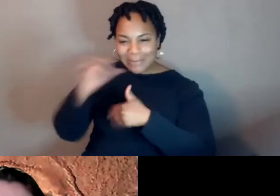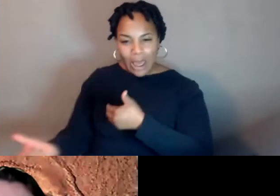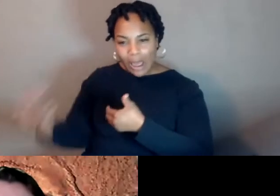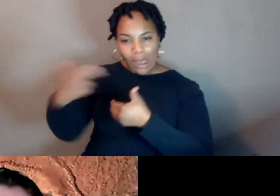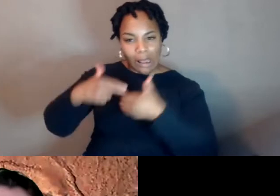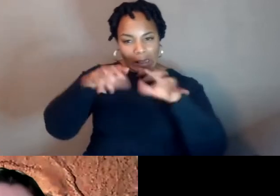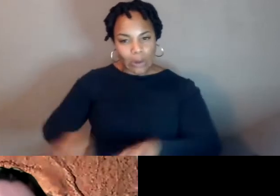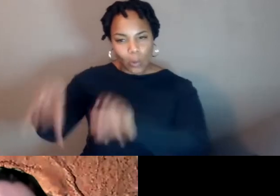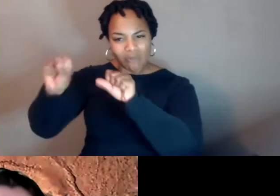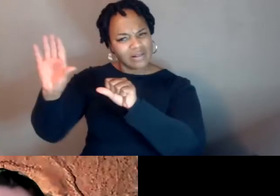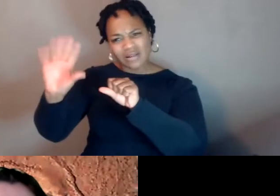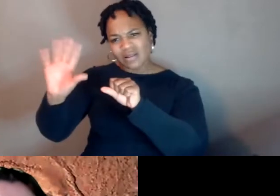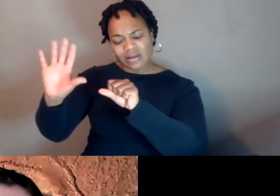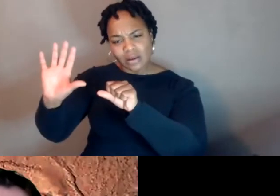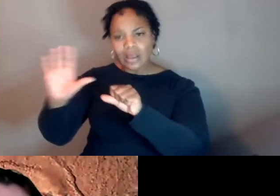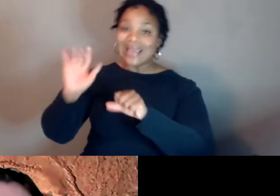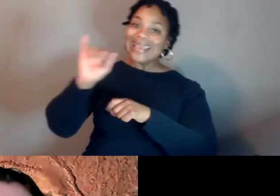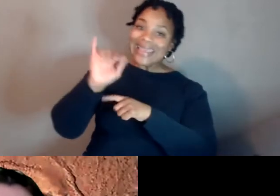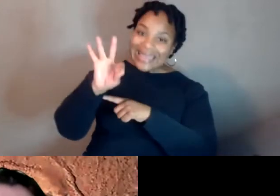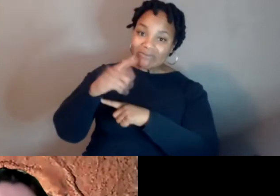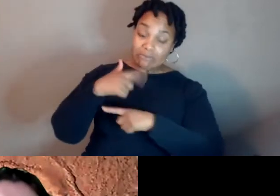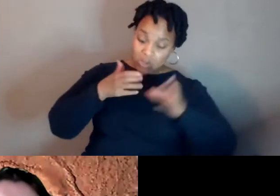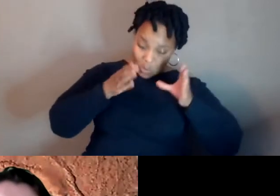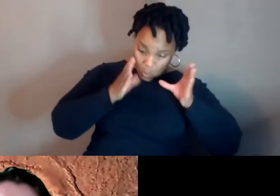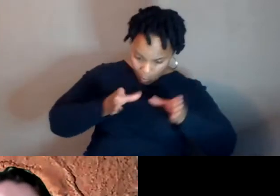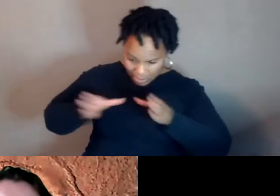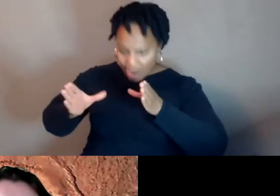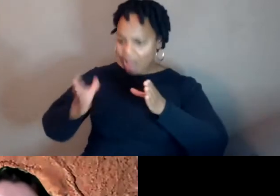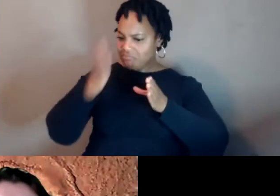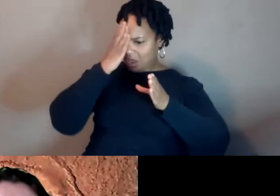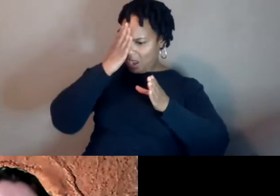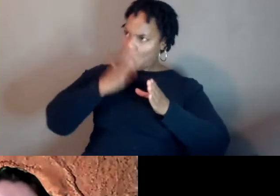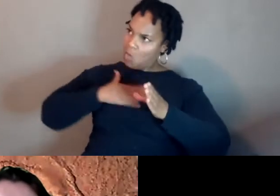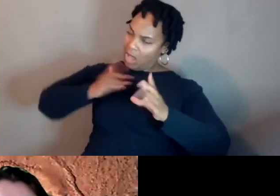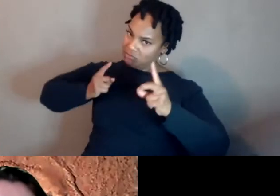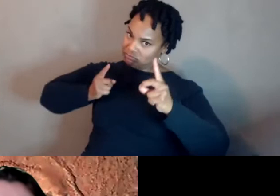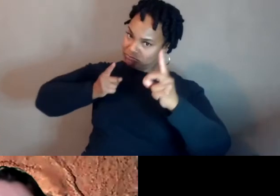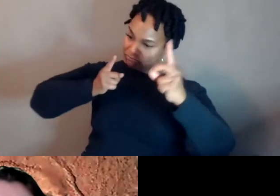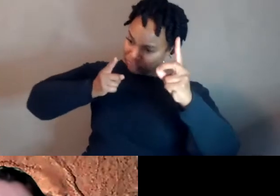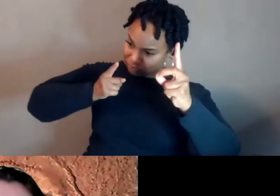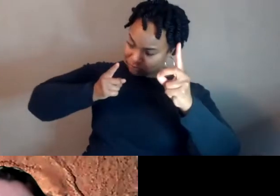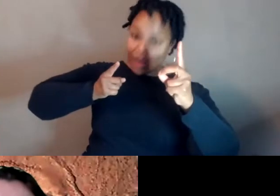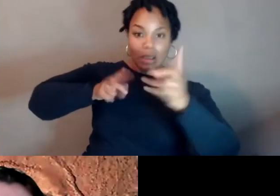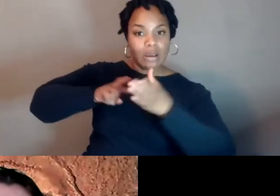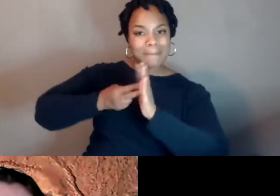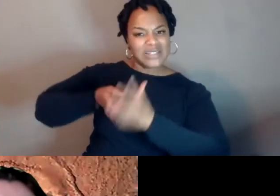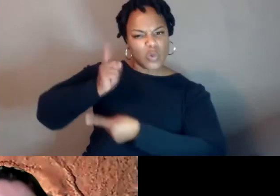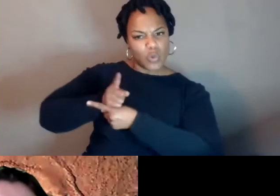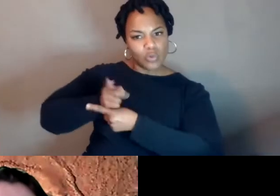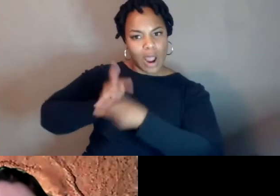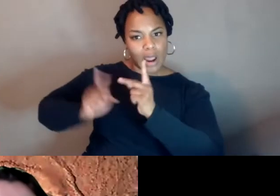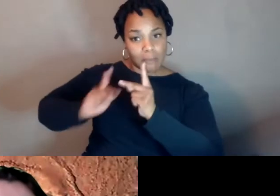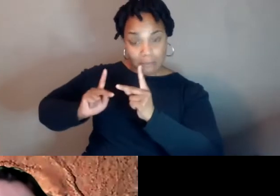organized, you know where you're going, I think you're going to attract the right kind of people. And